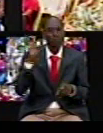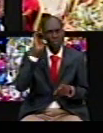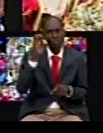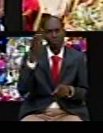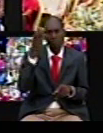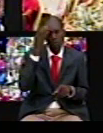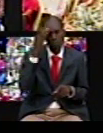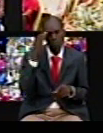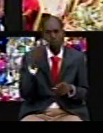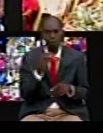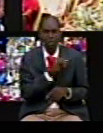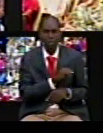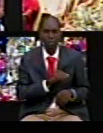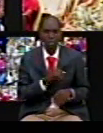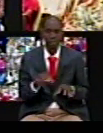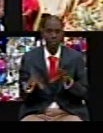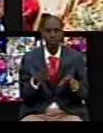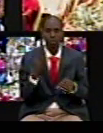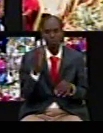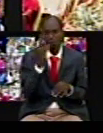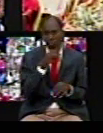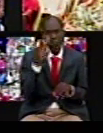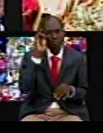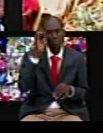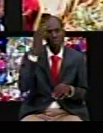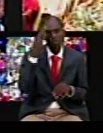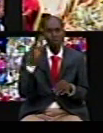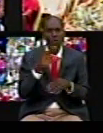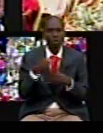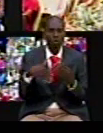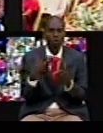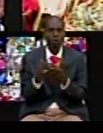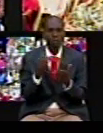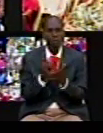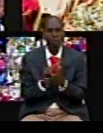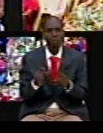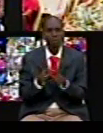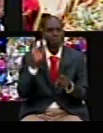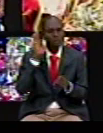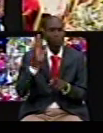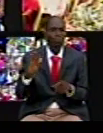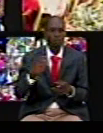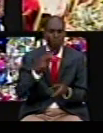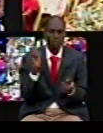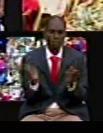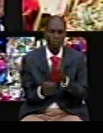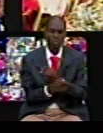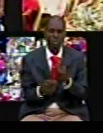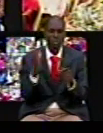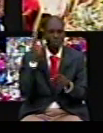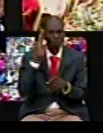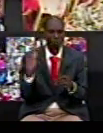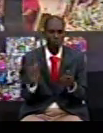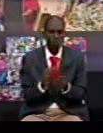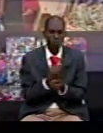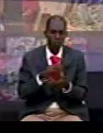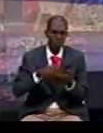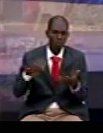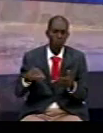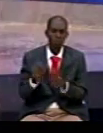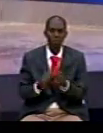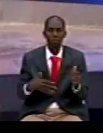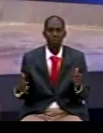knows that too. And he will expose everything and punish everything. All